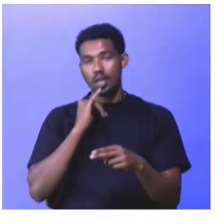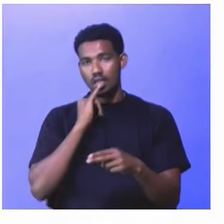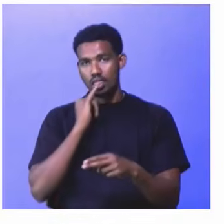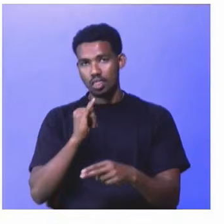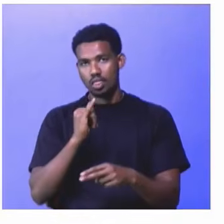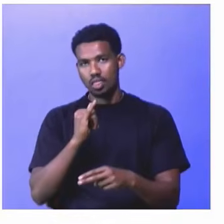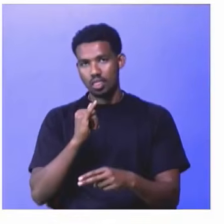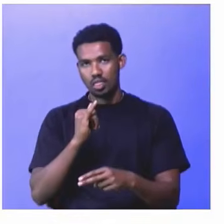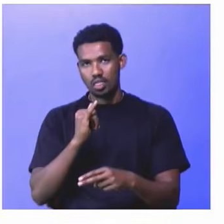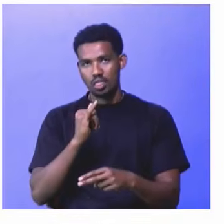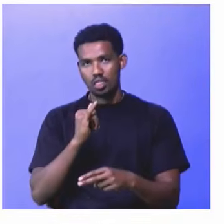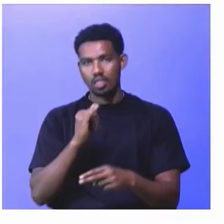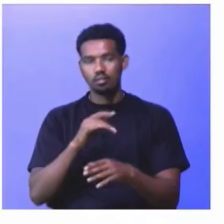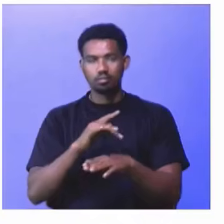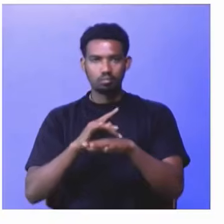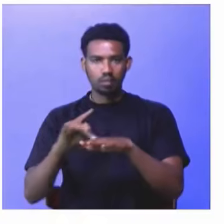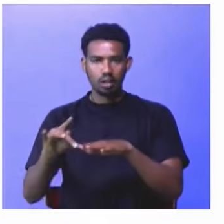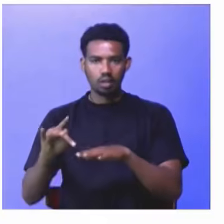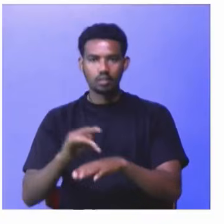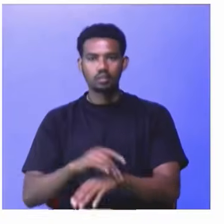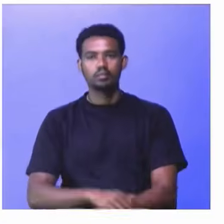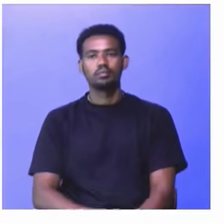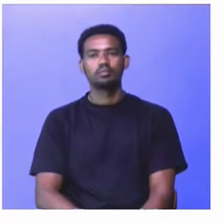is blank,